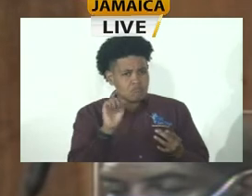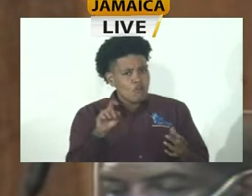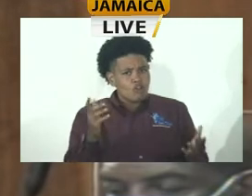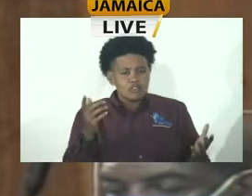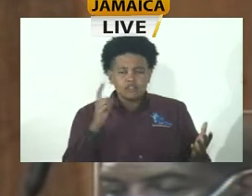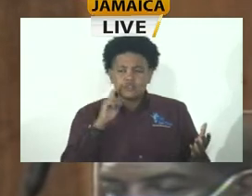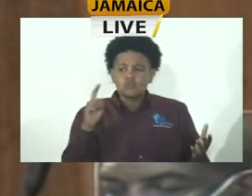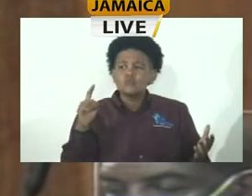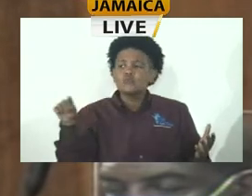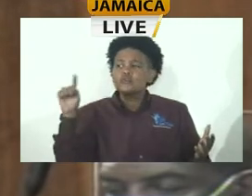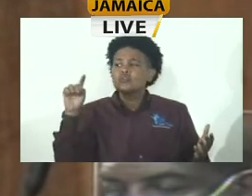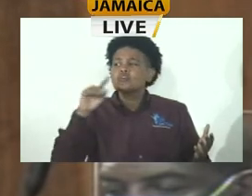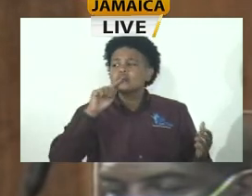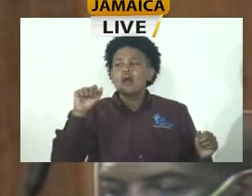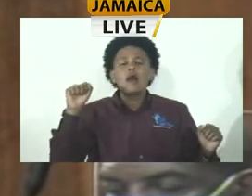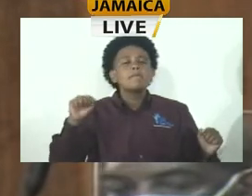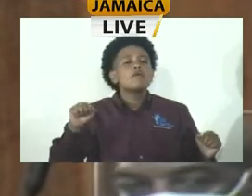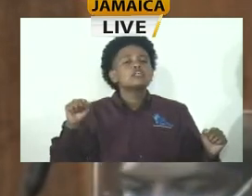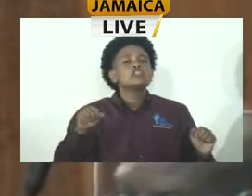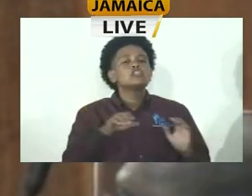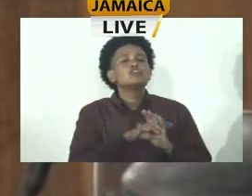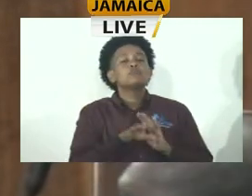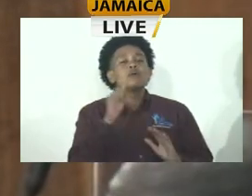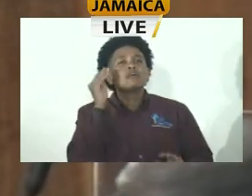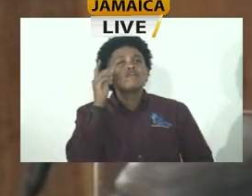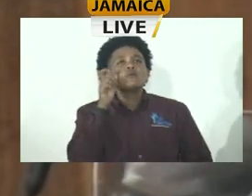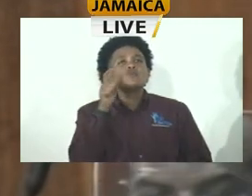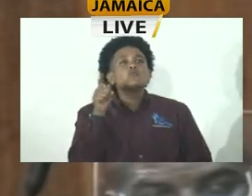would-be and potential criminals